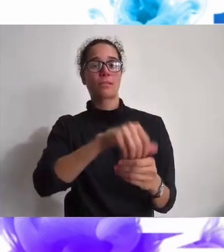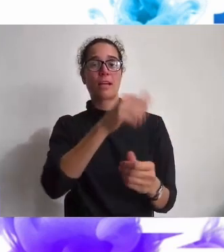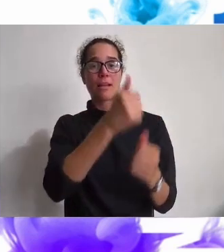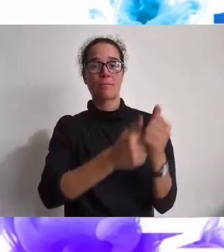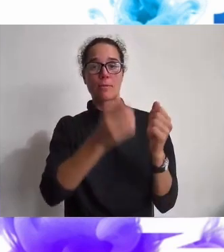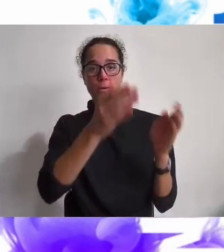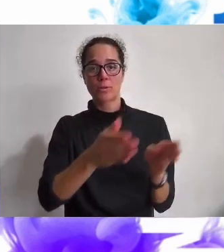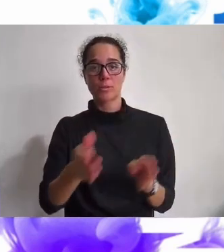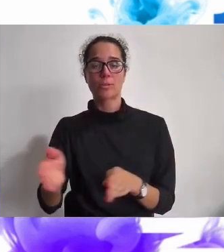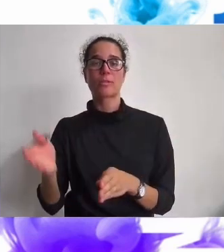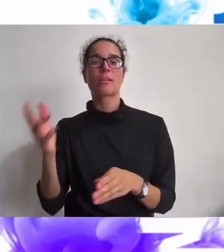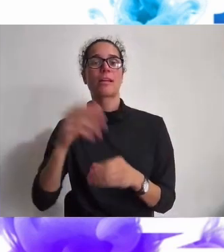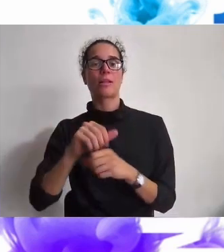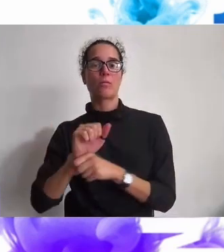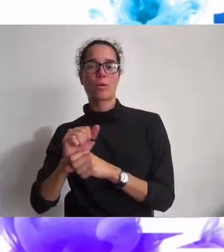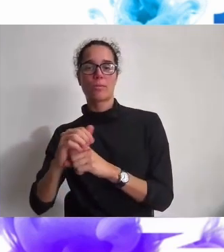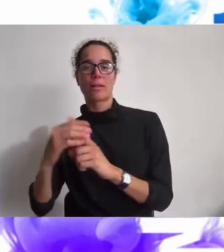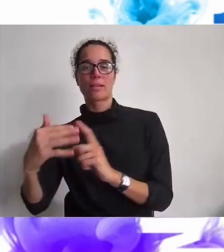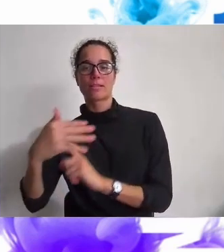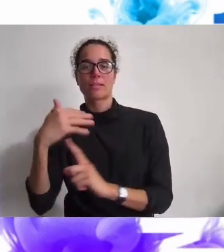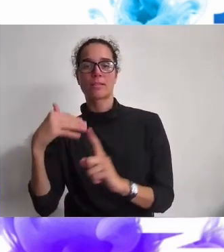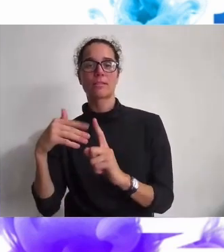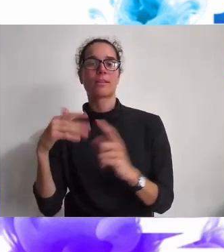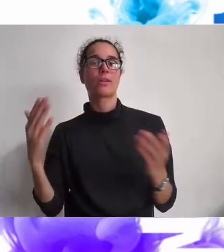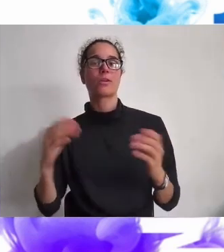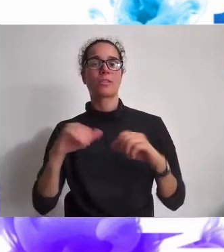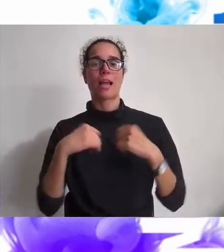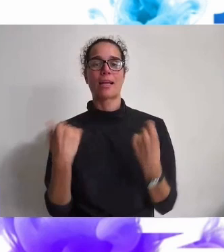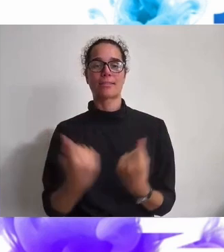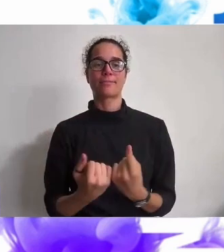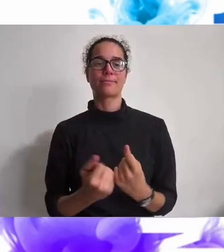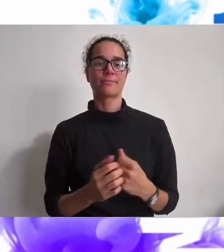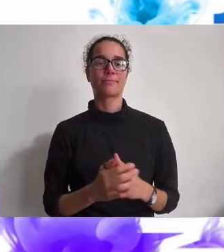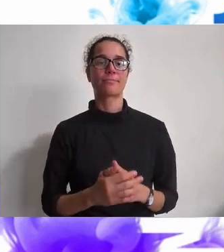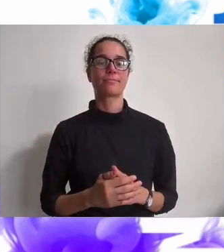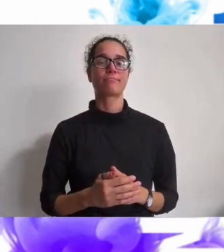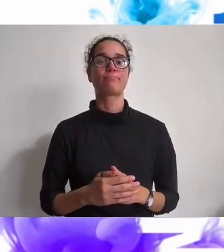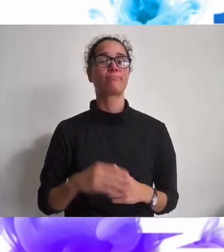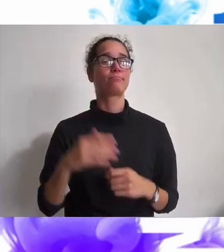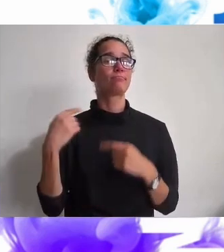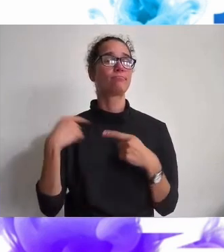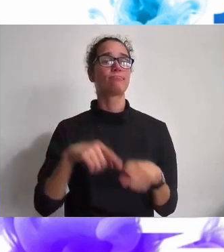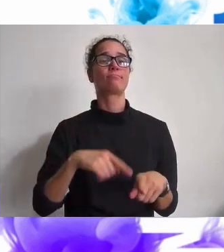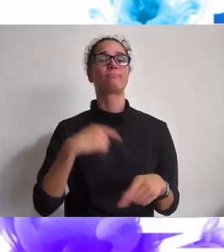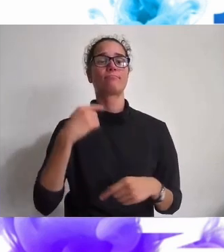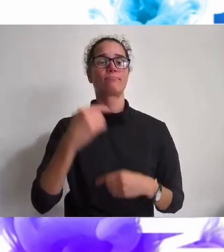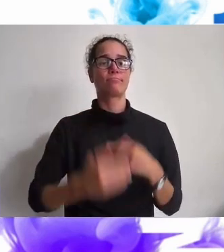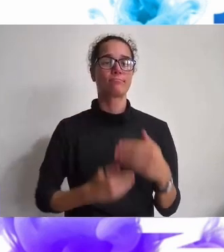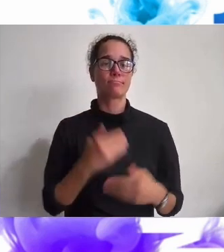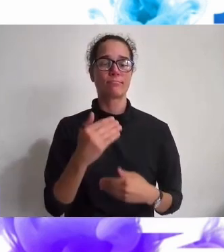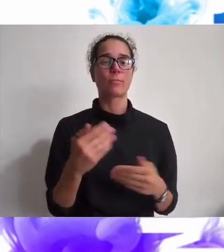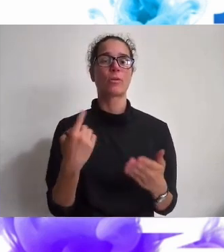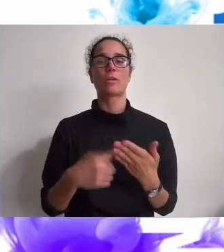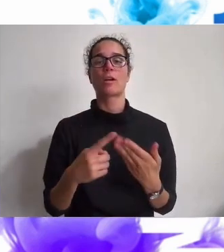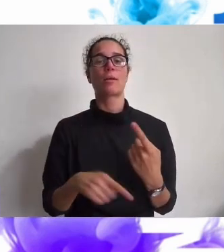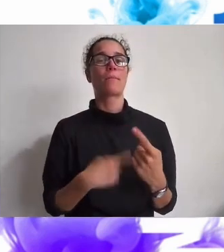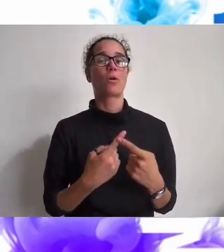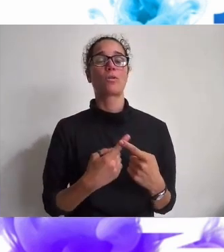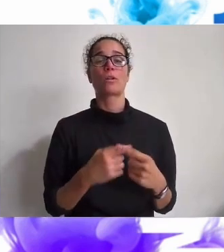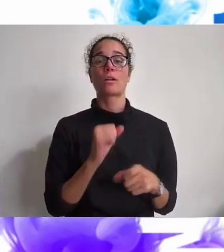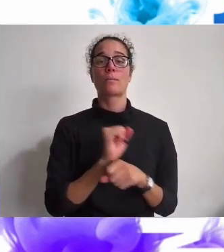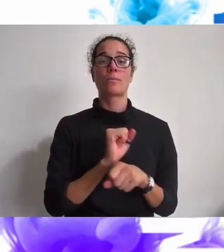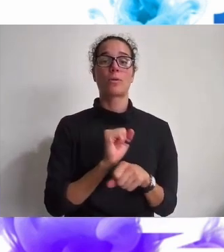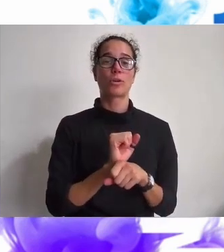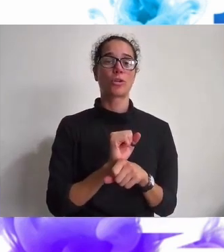society. As we move on next, we'll be talking a little bit about employee resource groups